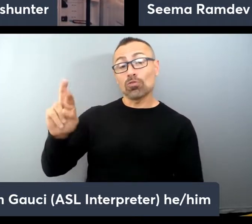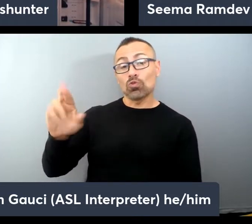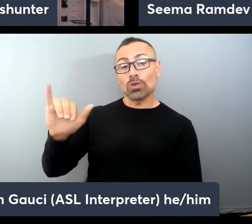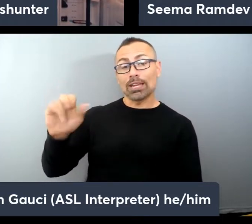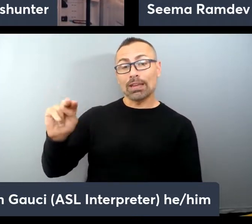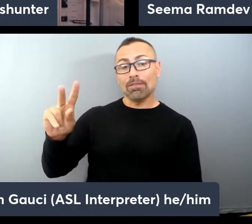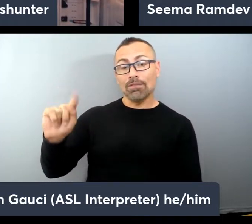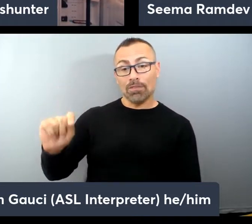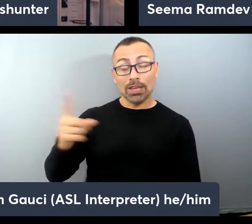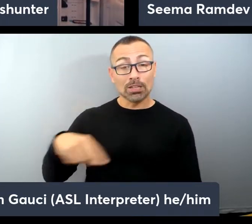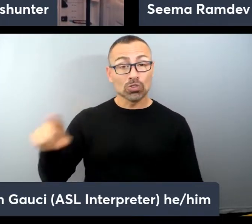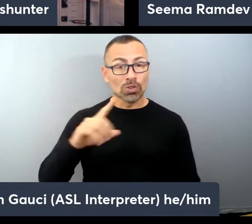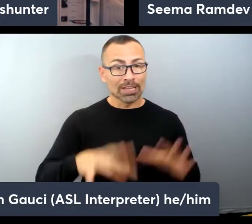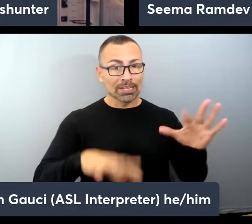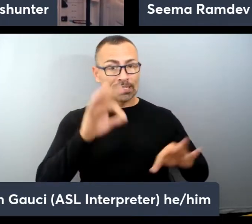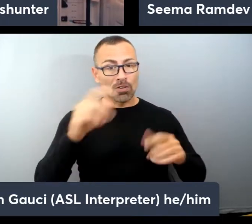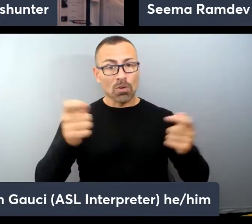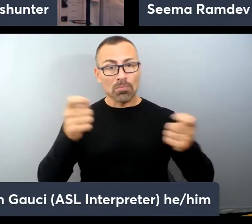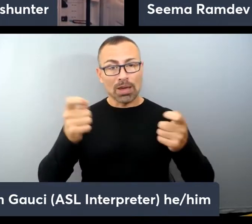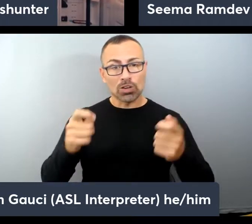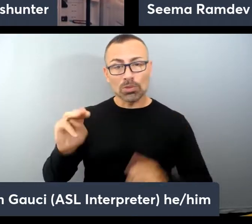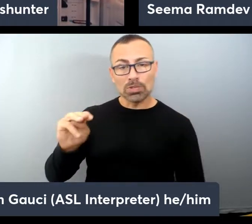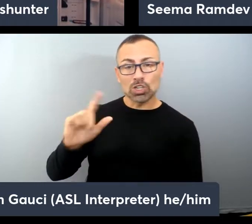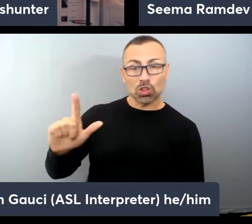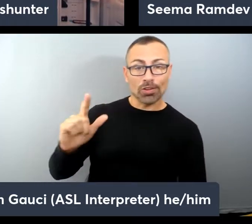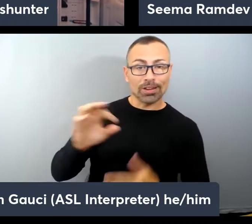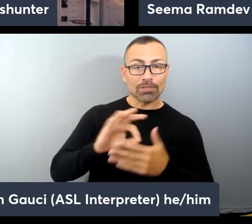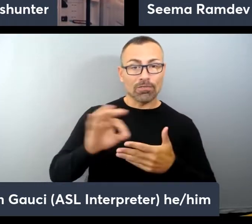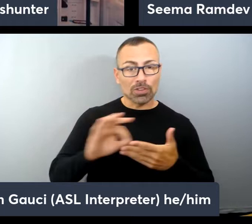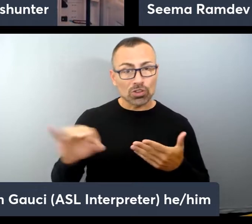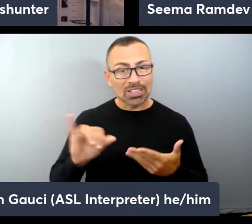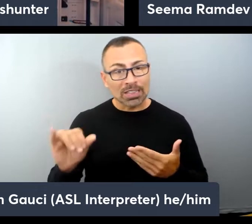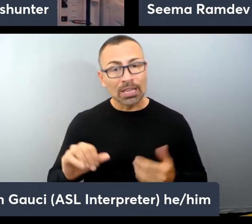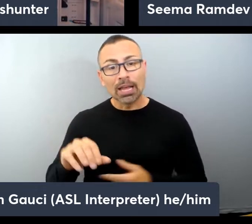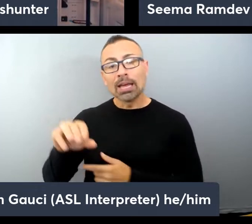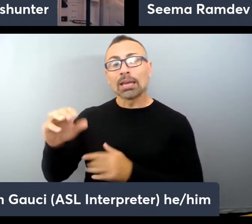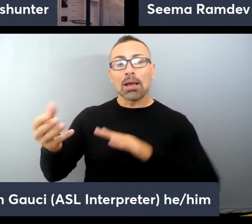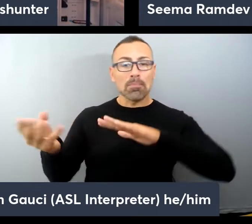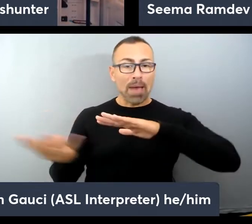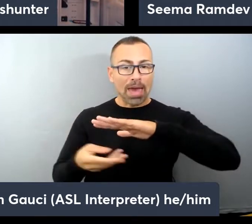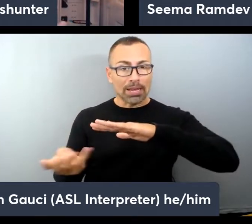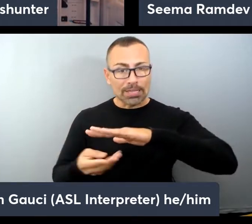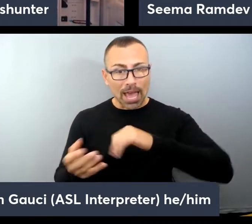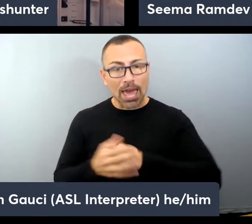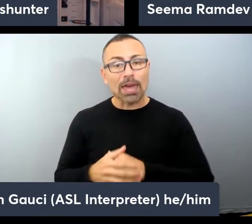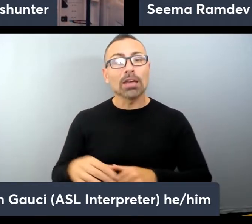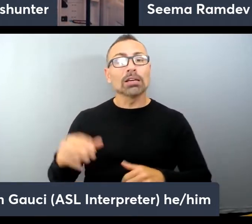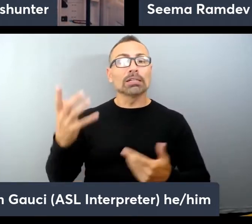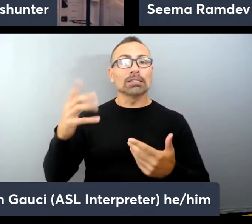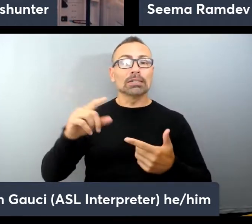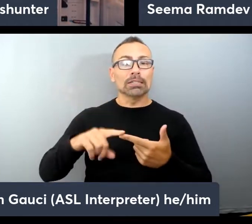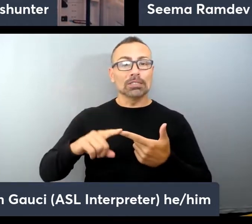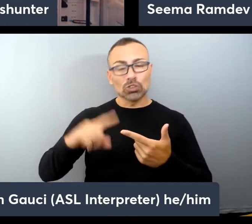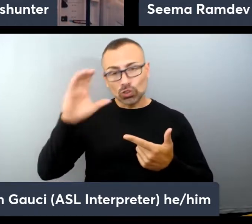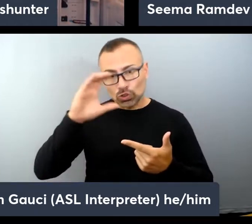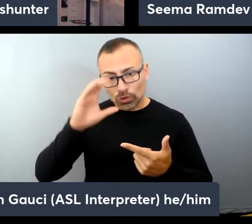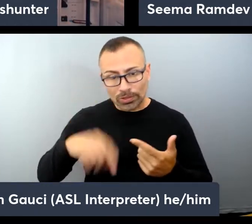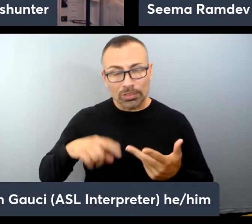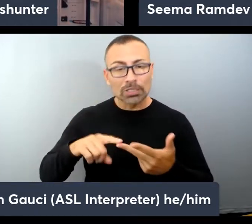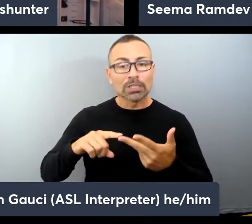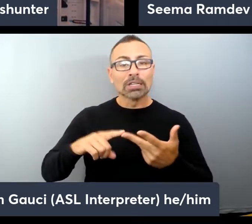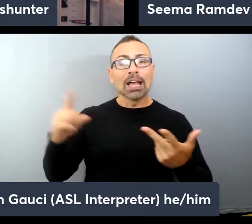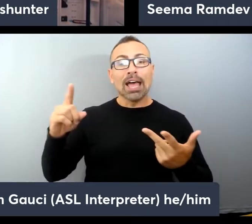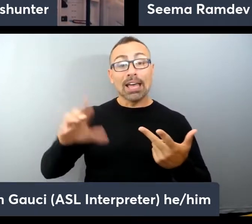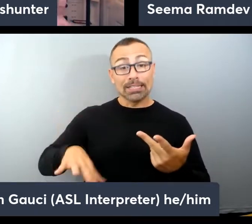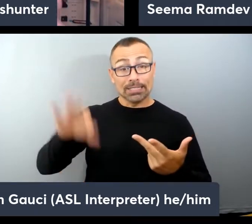learning features, including certain things like metadata and search or discover, and the ability to add new features to feature